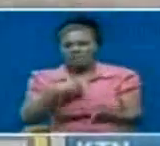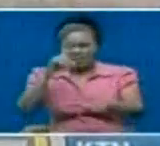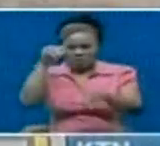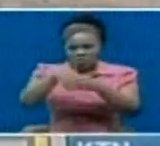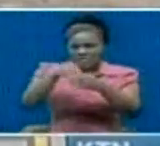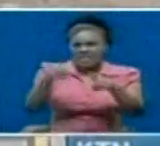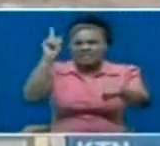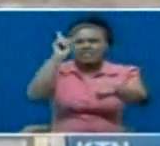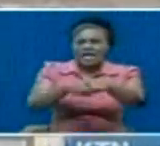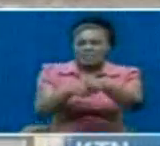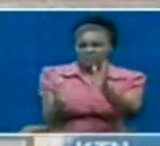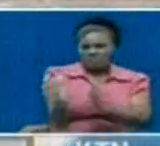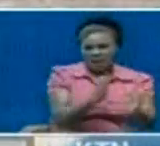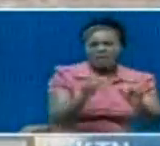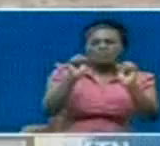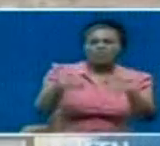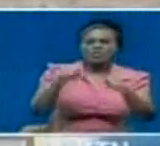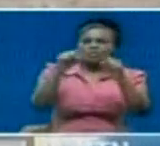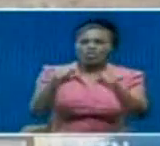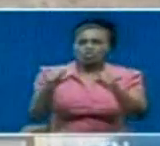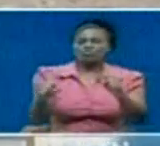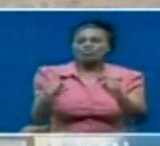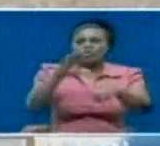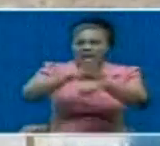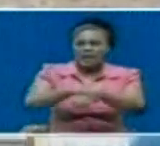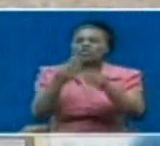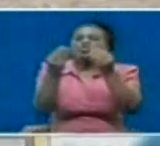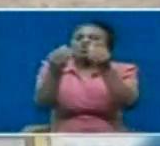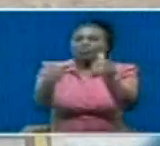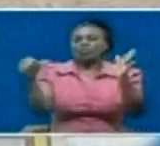frame of the strategic plan, we should be able to come out with a solution to